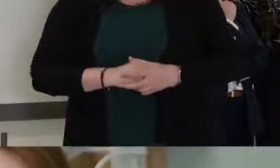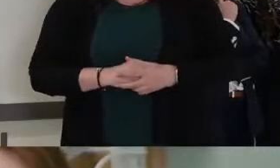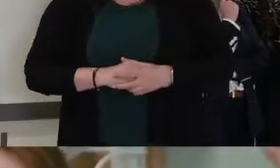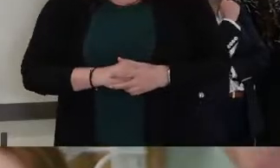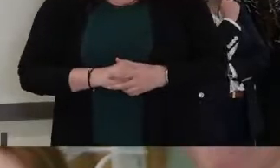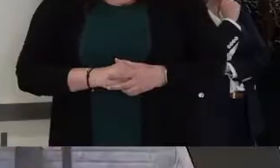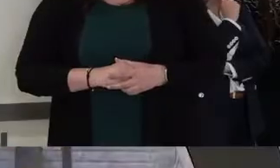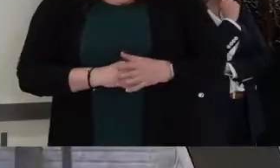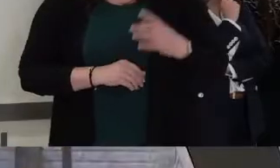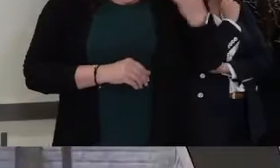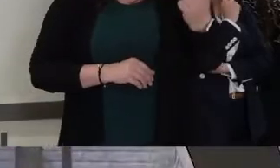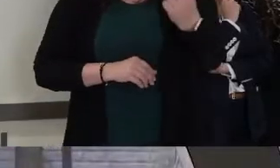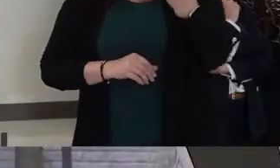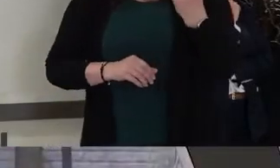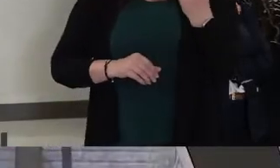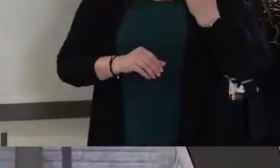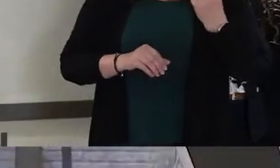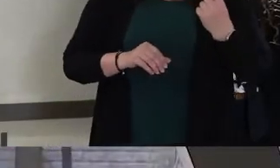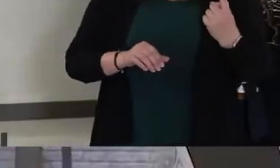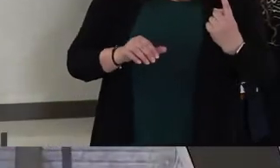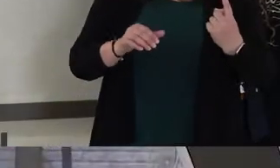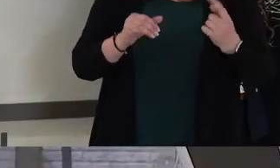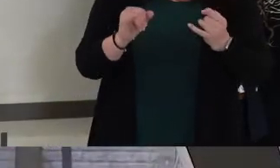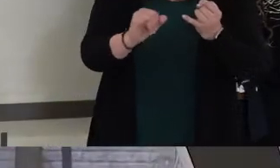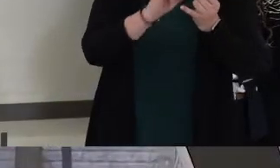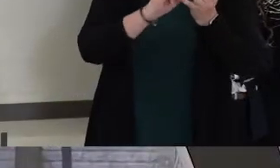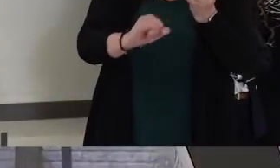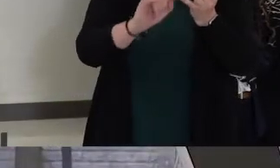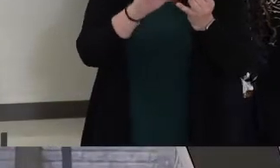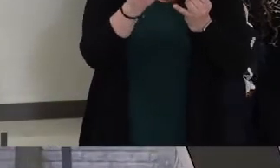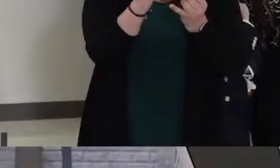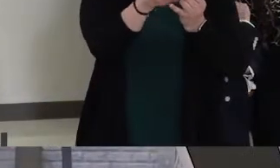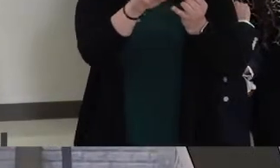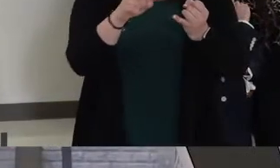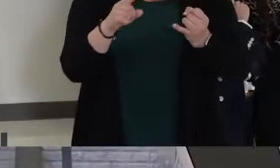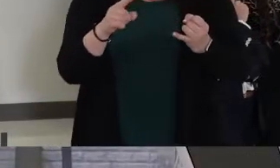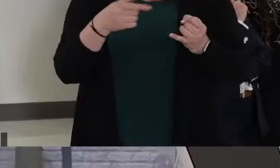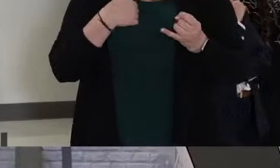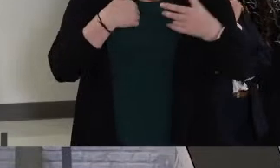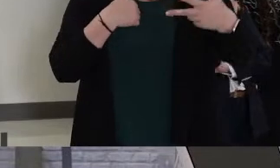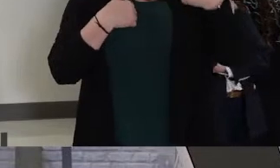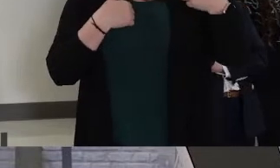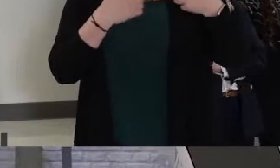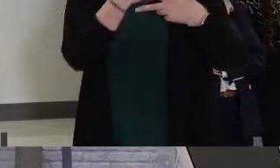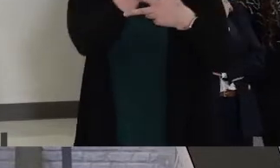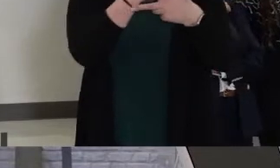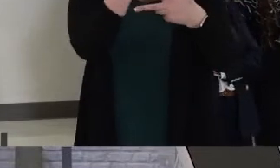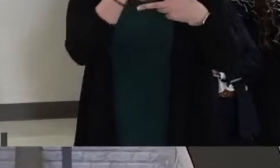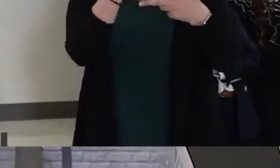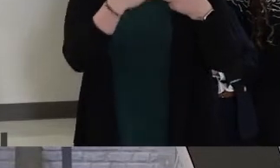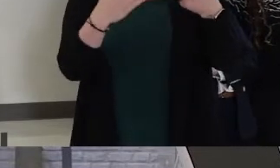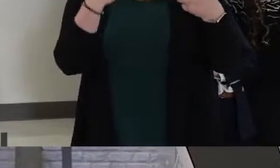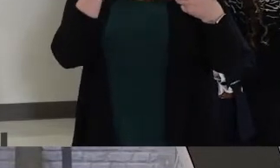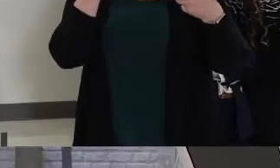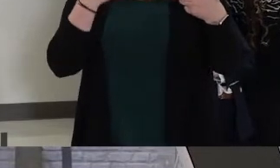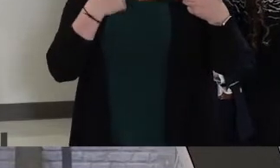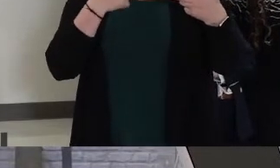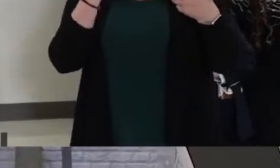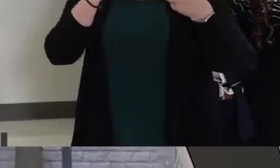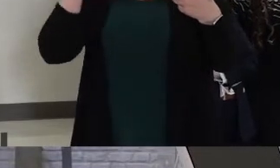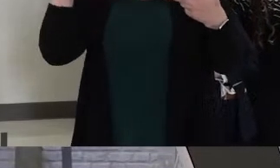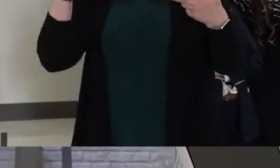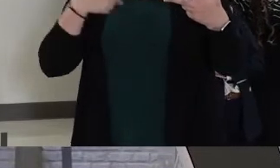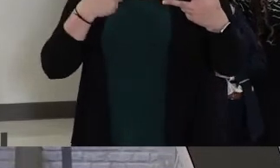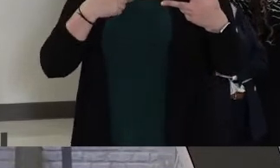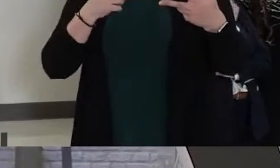Hi, Wendy Fry from Cal Matters, and this is the last question. Really, it's 3 parts, though, because a few people sent me questions when they realized it was the last.